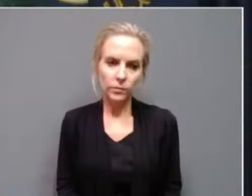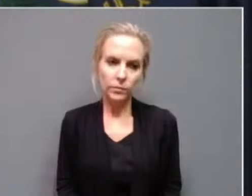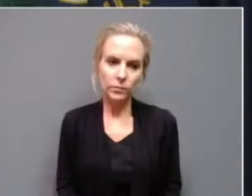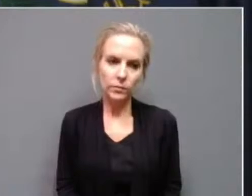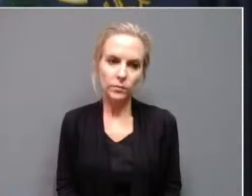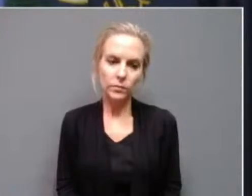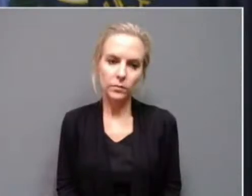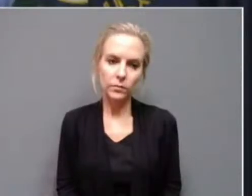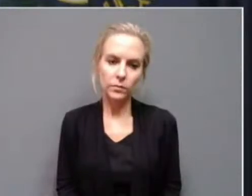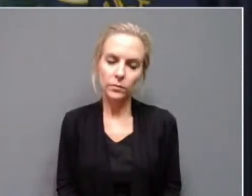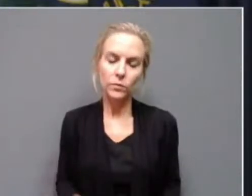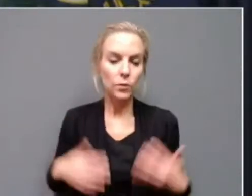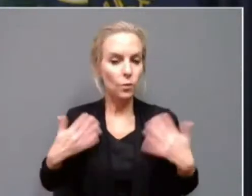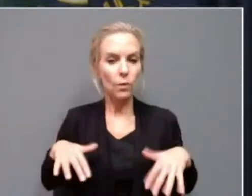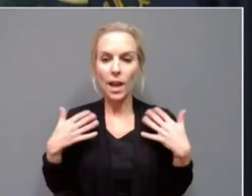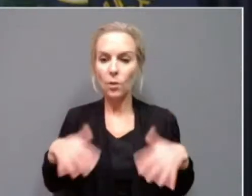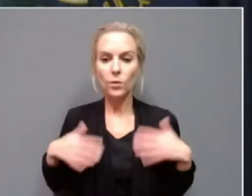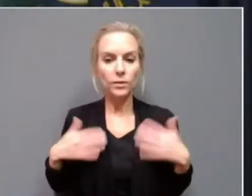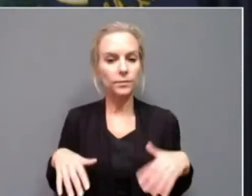Wow.